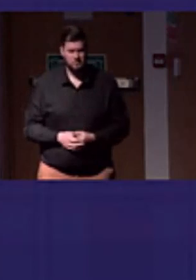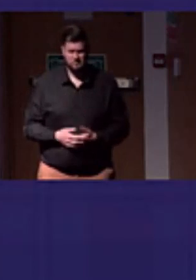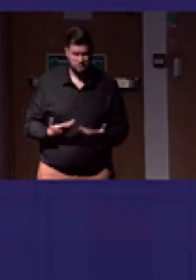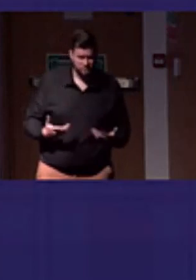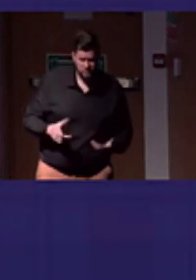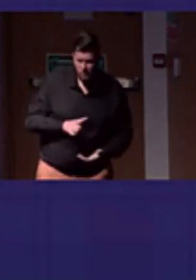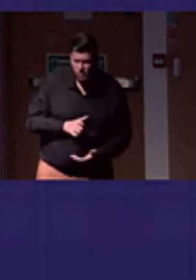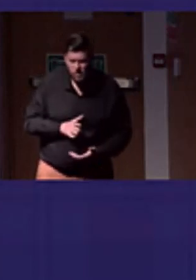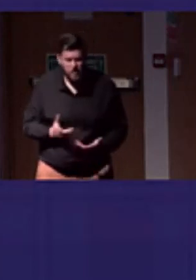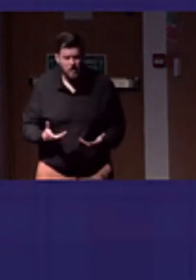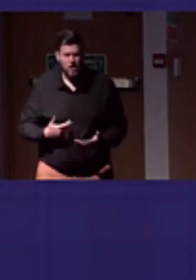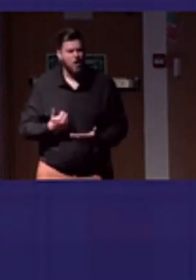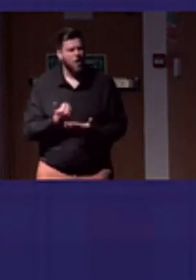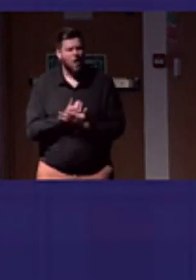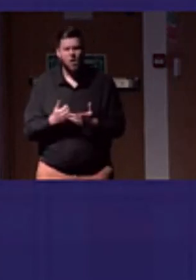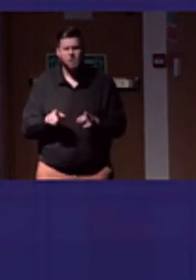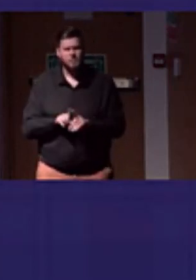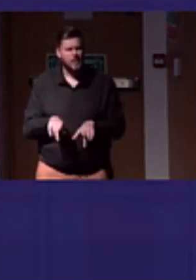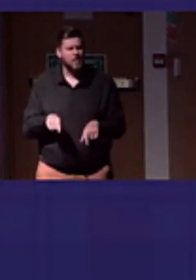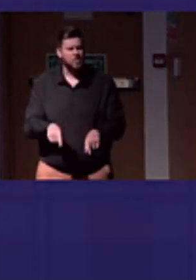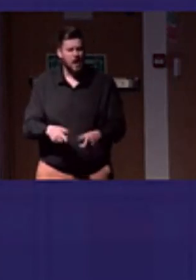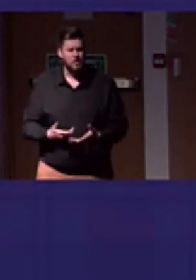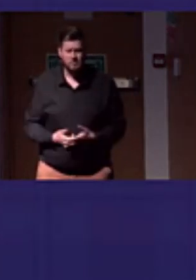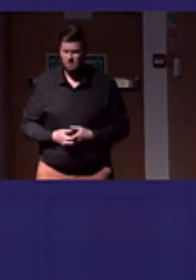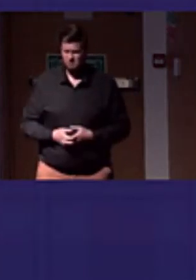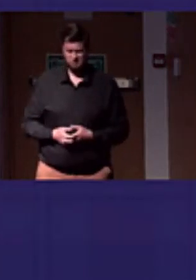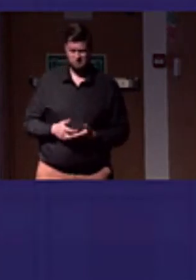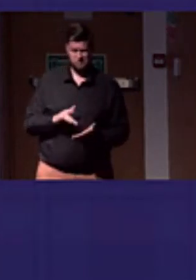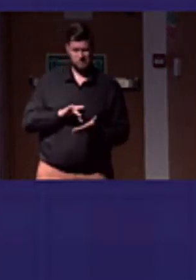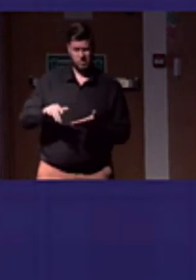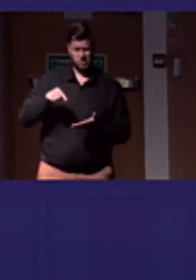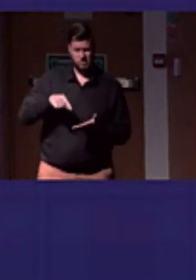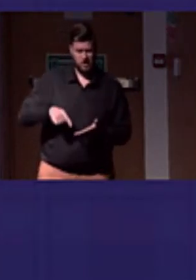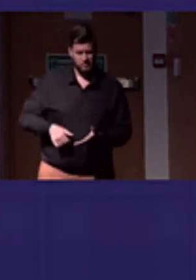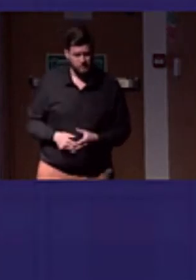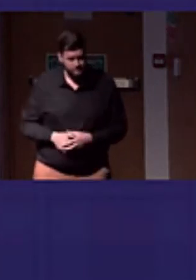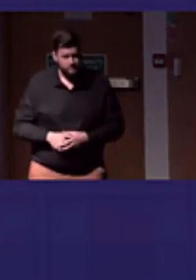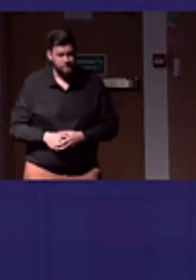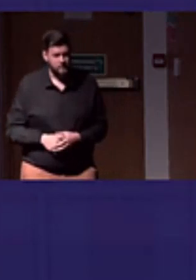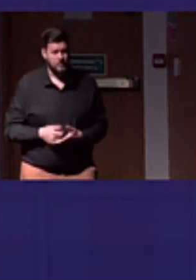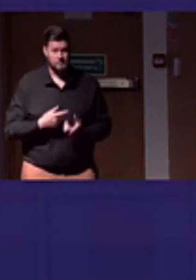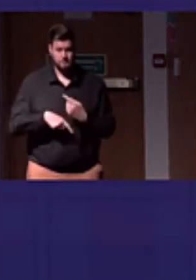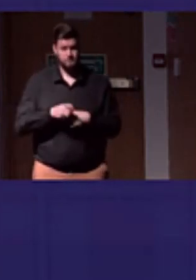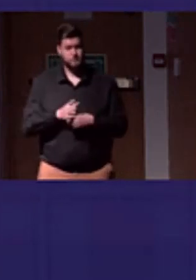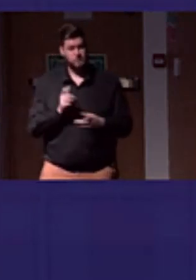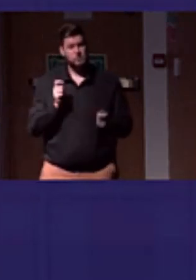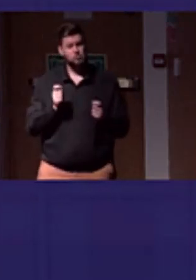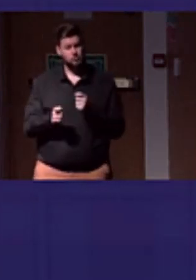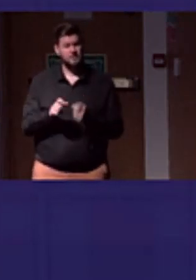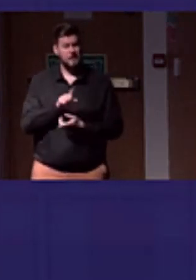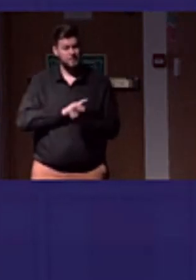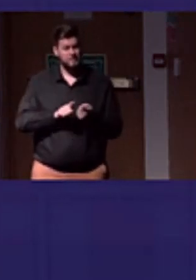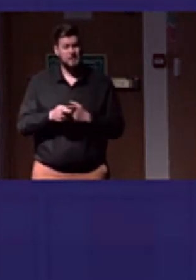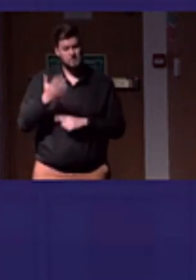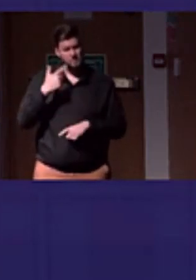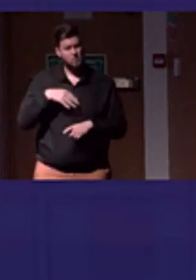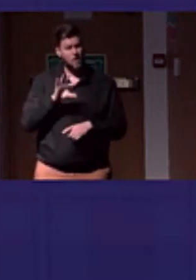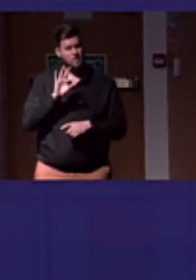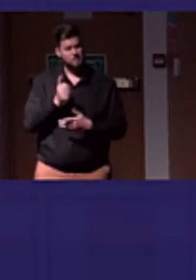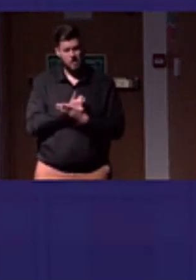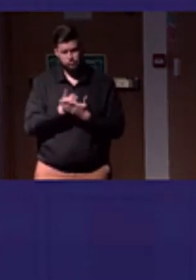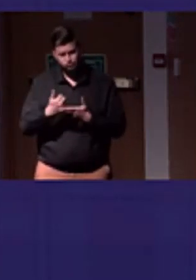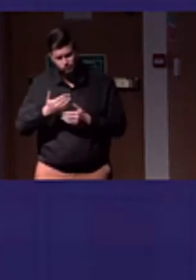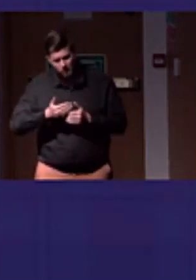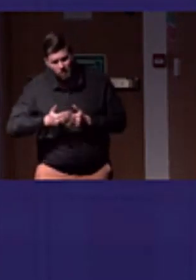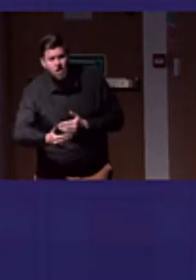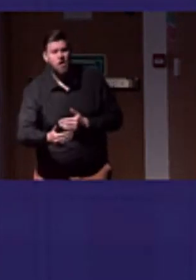It's always been there? Delete. Oh. So we've moved meetings out of Mondays for the most part. There's one I need to get rid of. It's